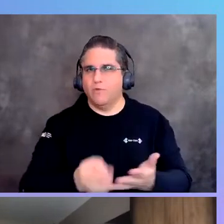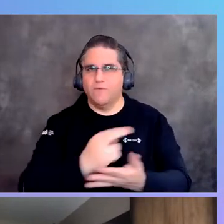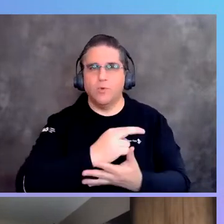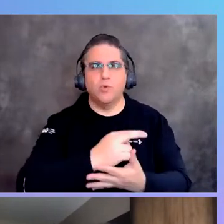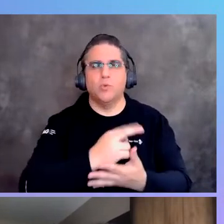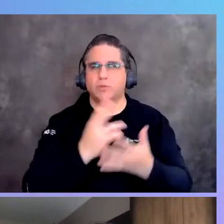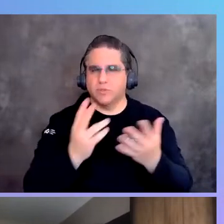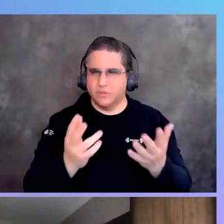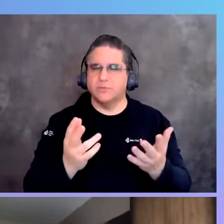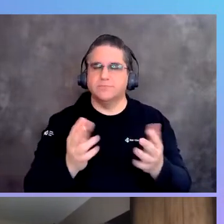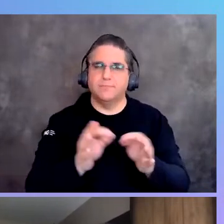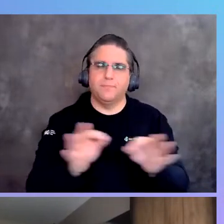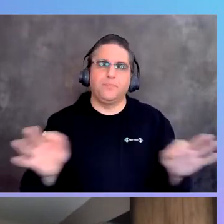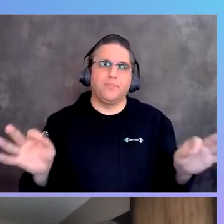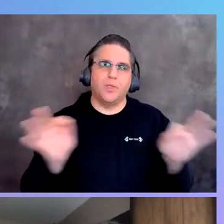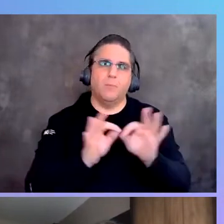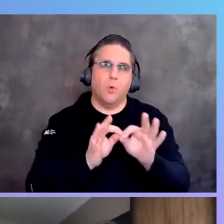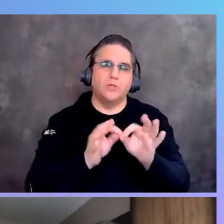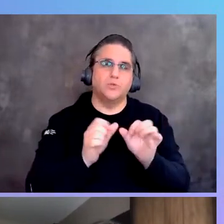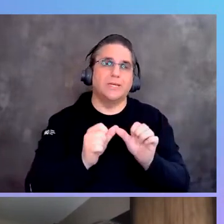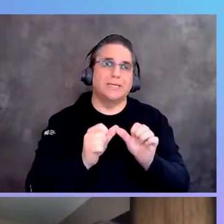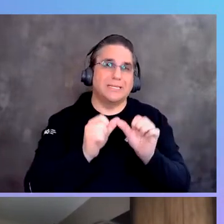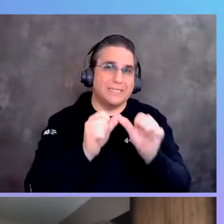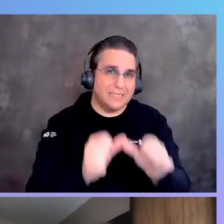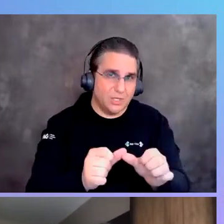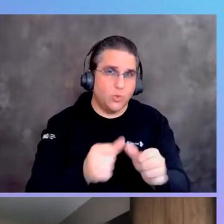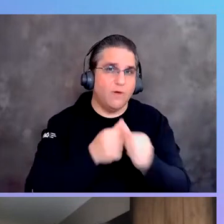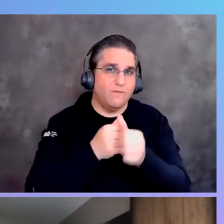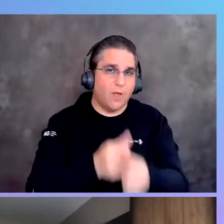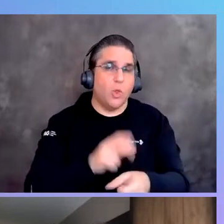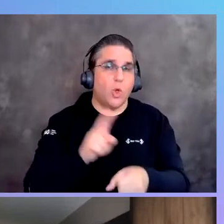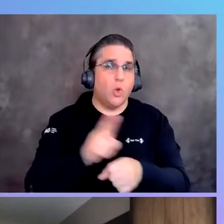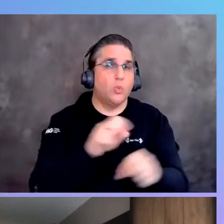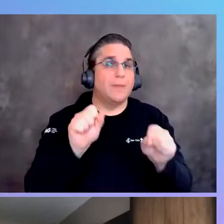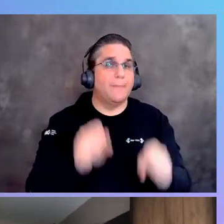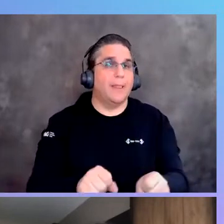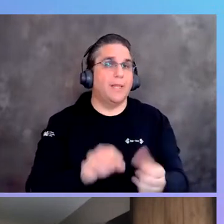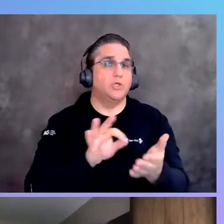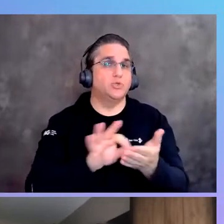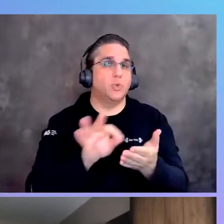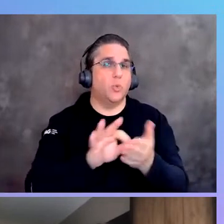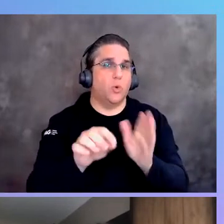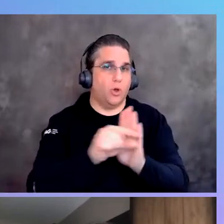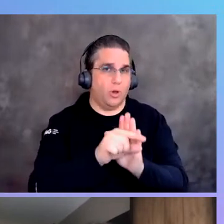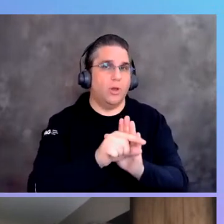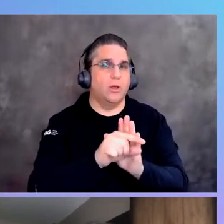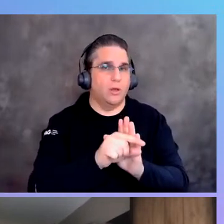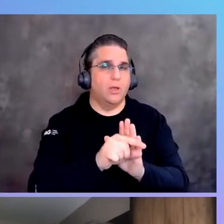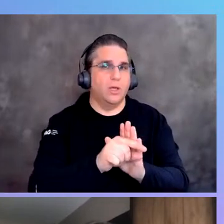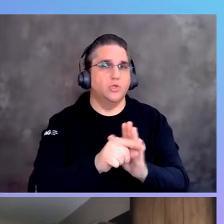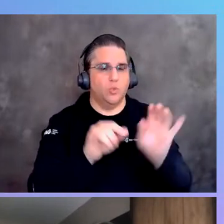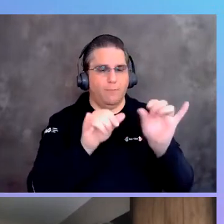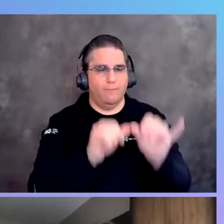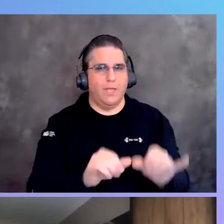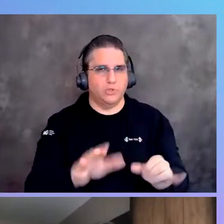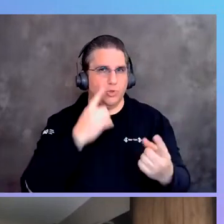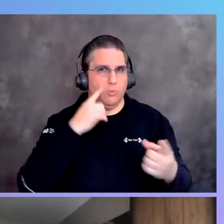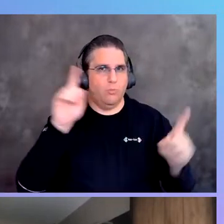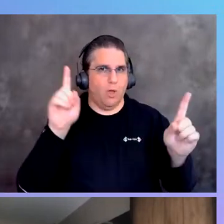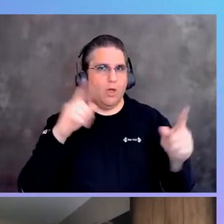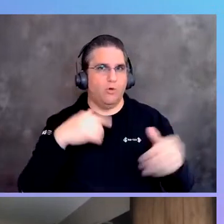want to continue with the usability scores as a way to measure your progress here.